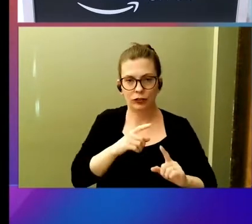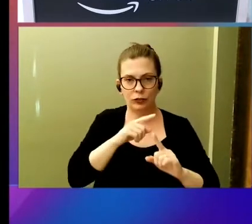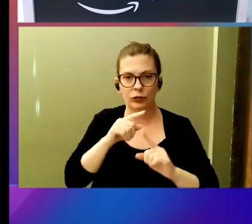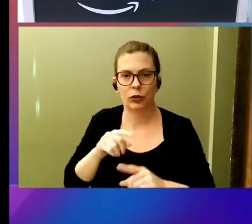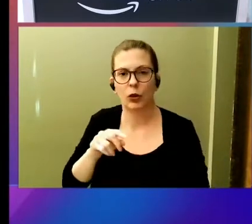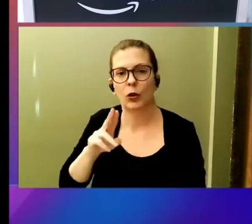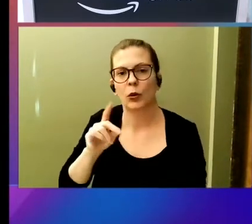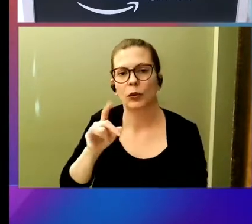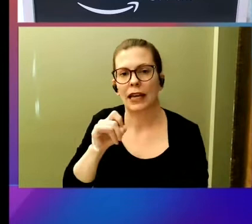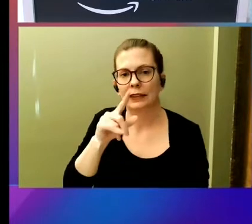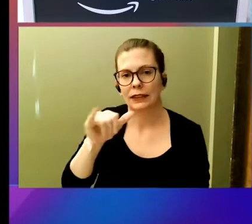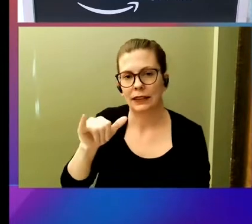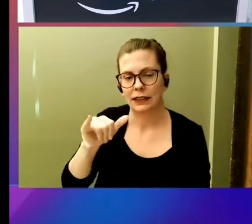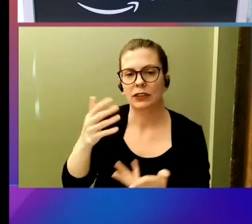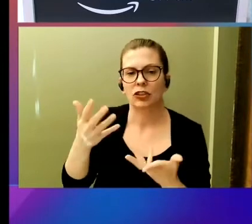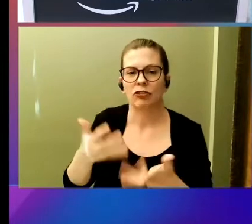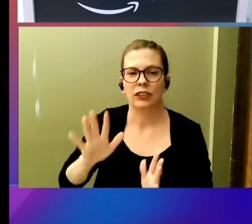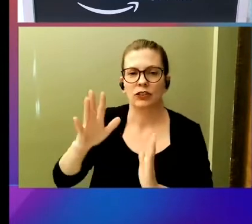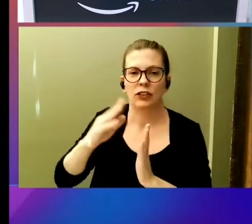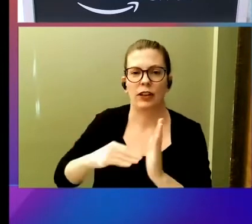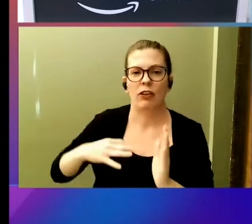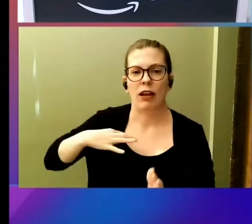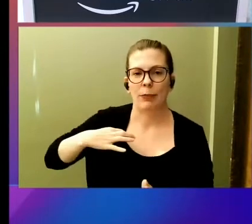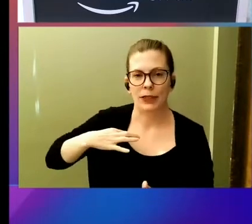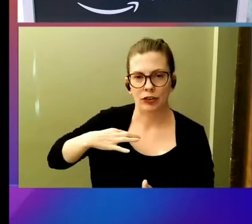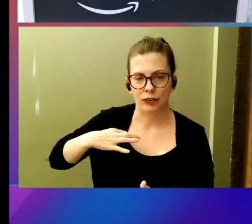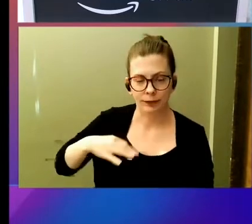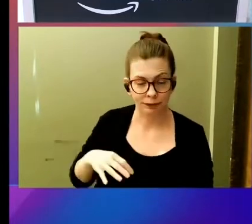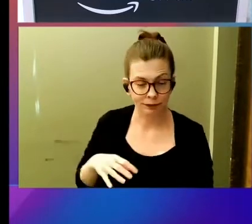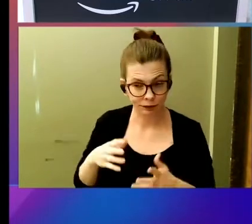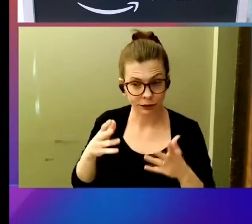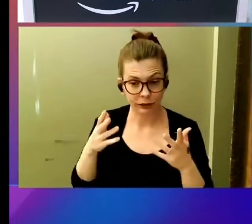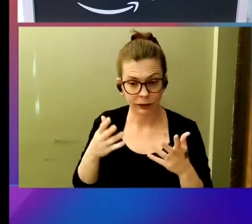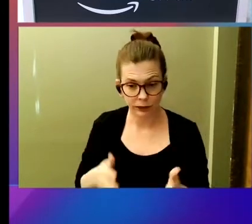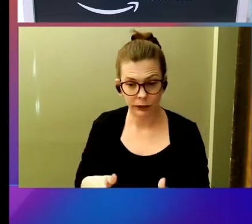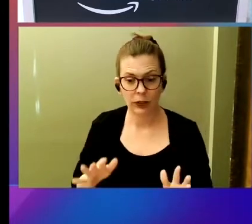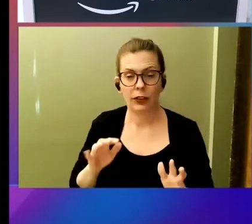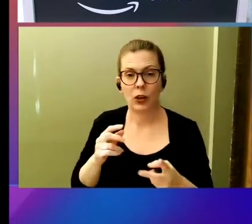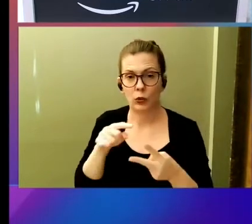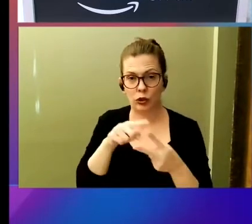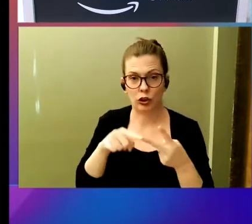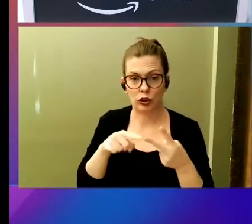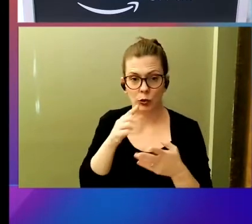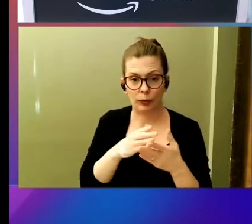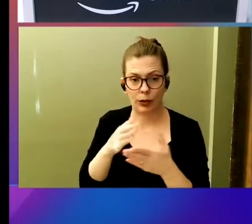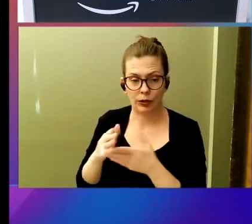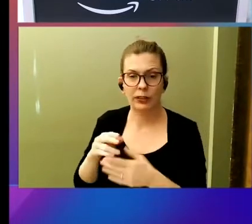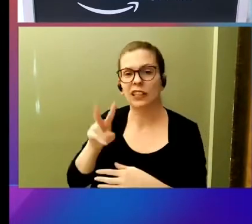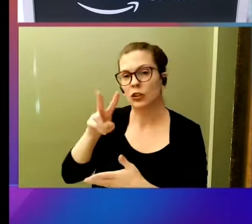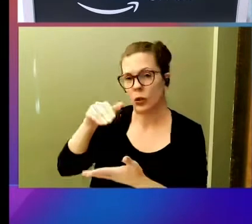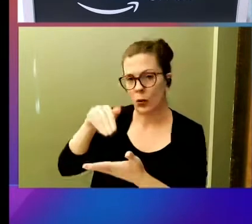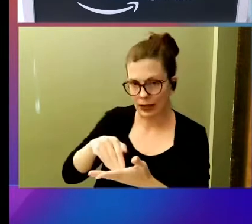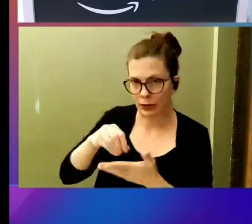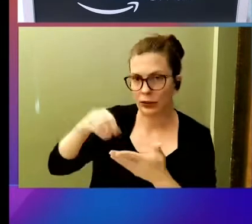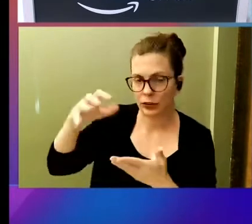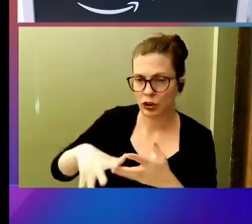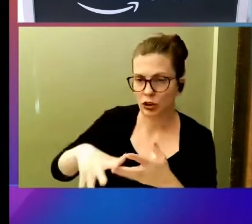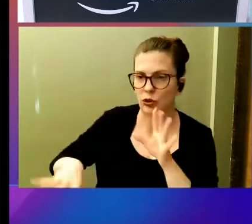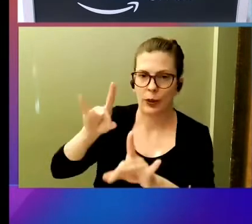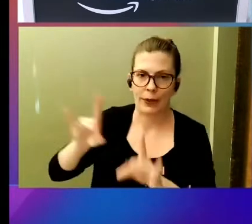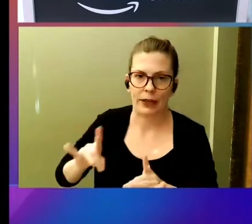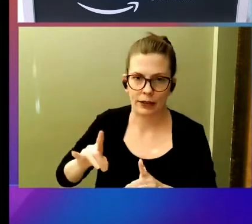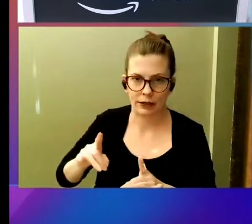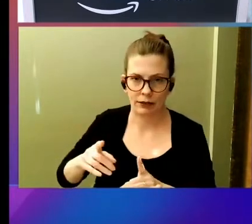their application. That's how, after this process, that those 2,000 students are going to get selected. Okay. So if they